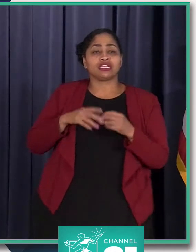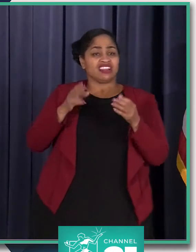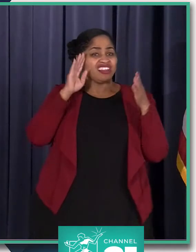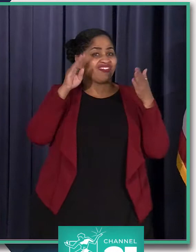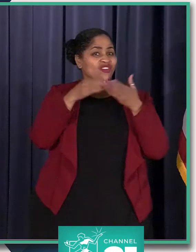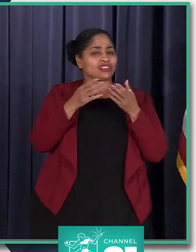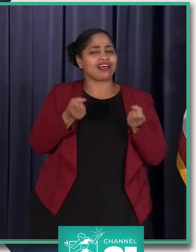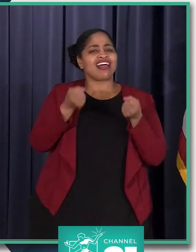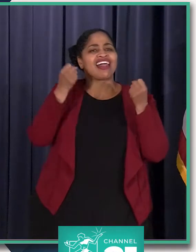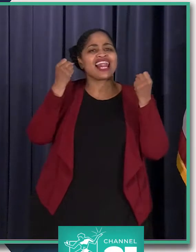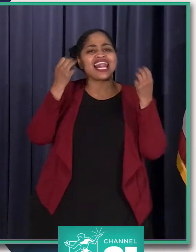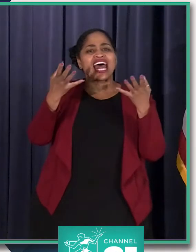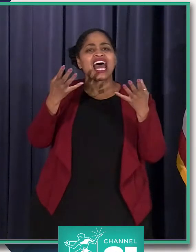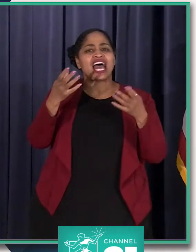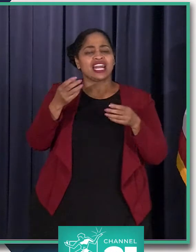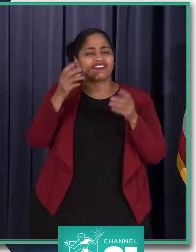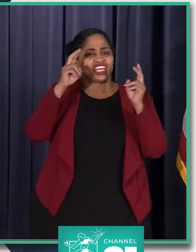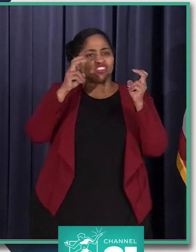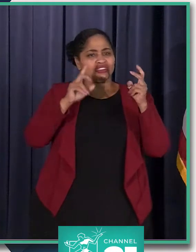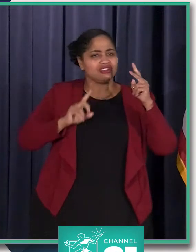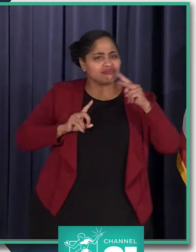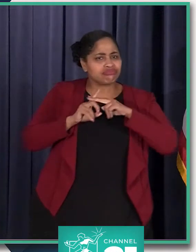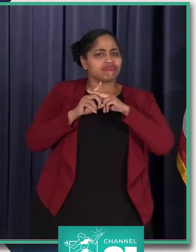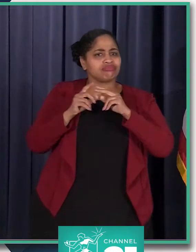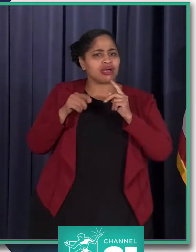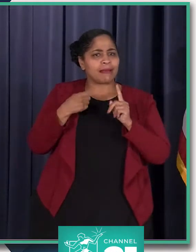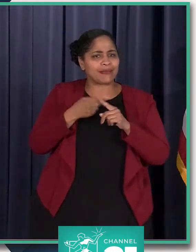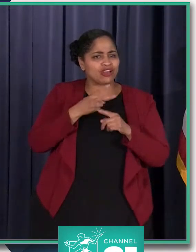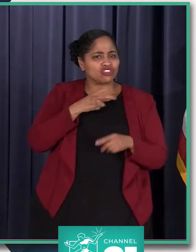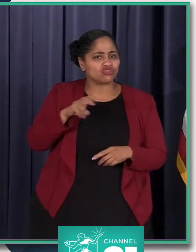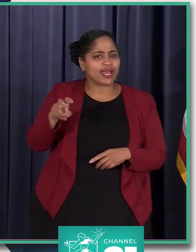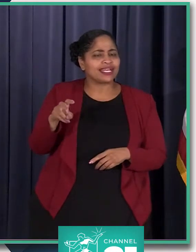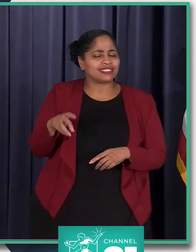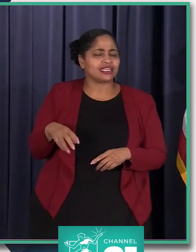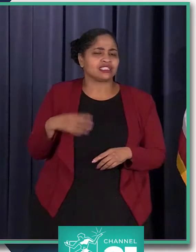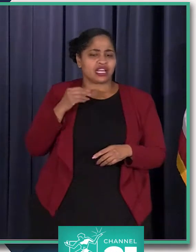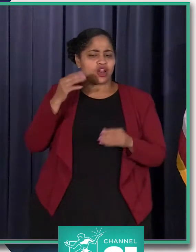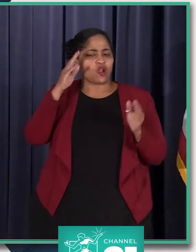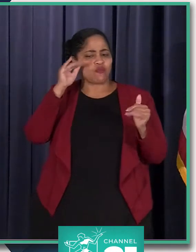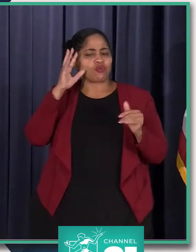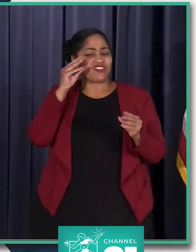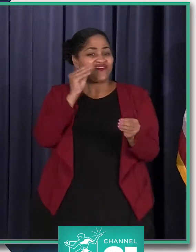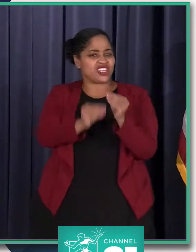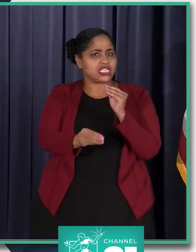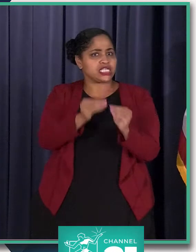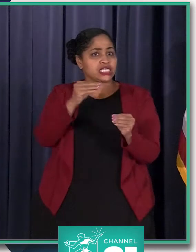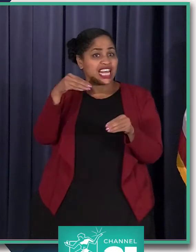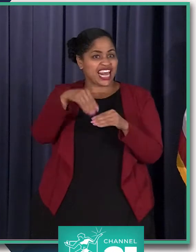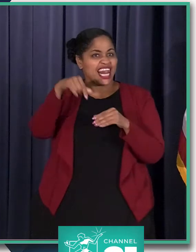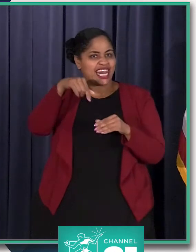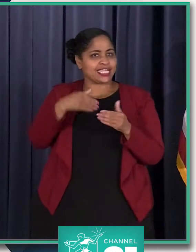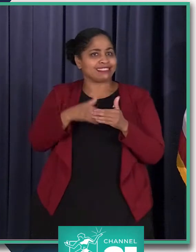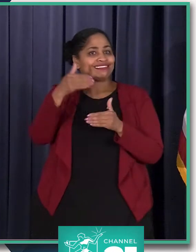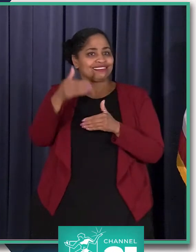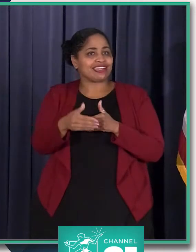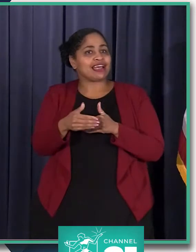the issues that have been brought up over the years about paratransit, and they hopefully will be fixed in this